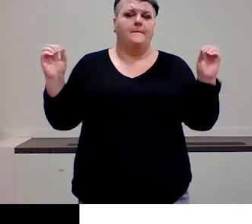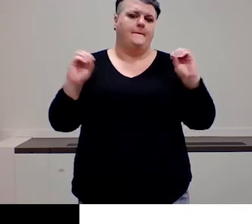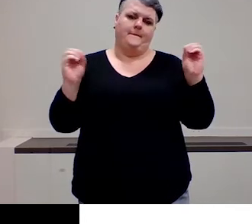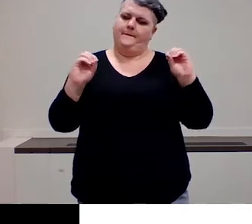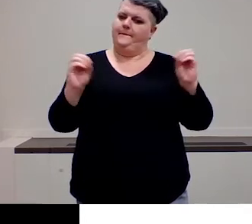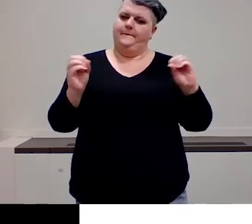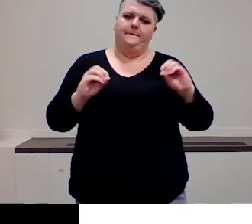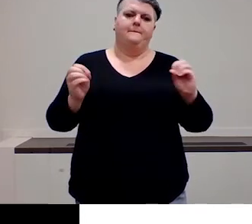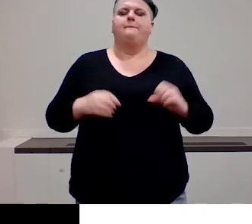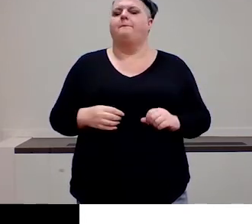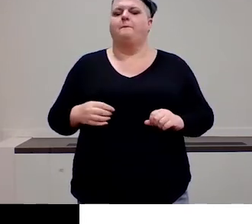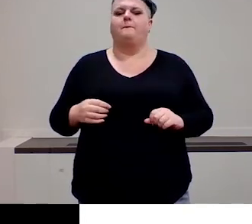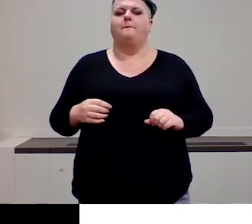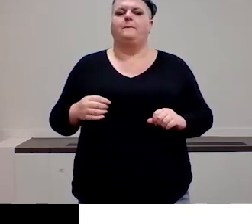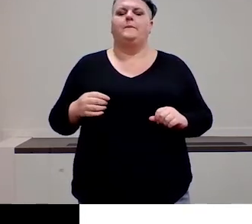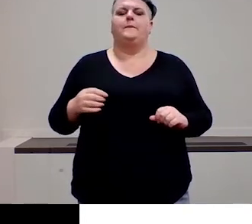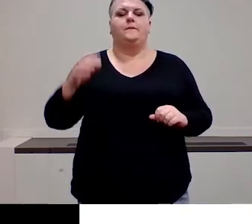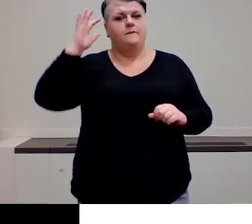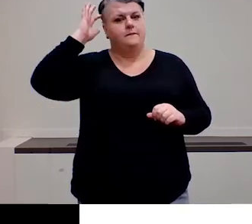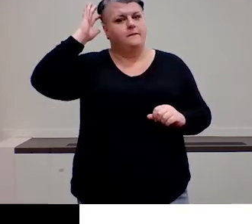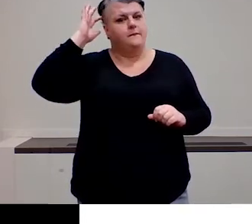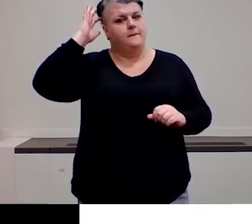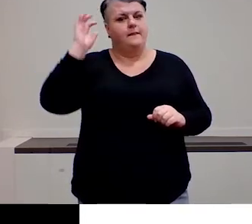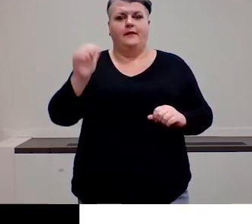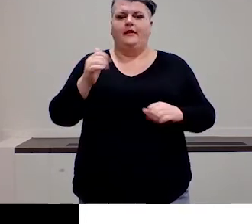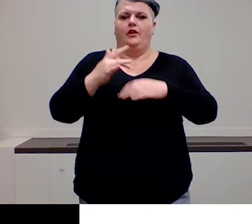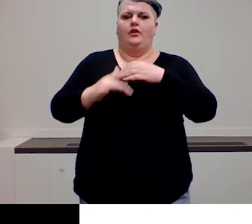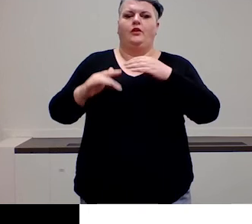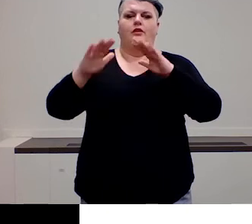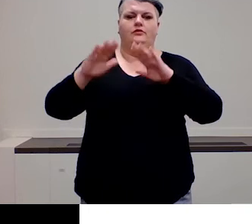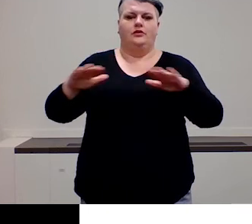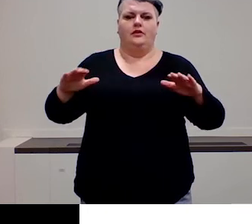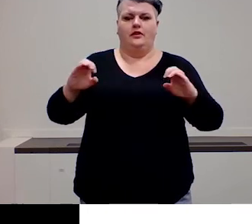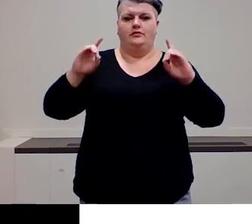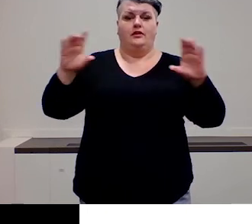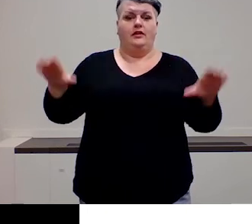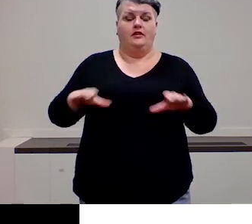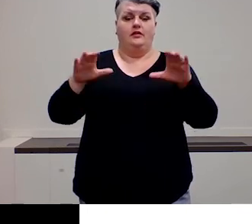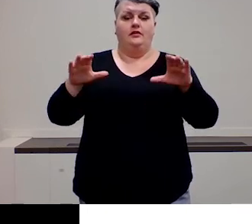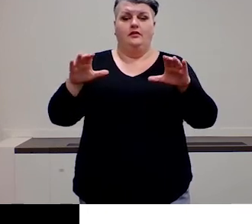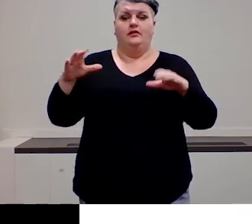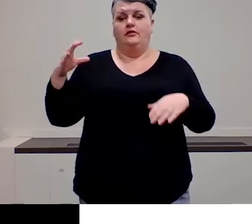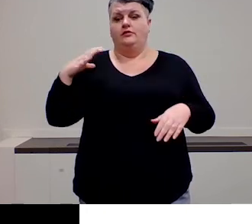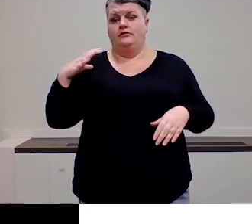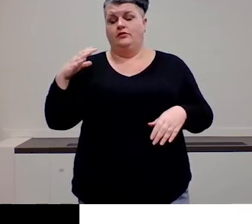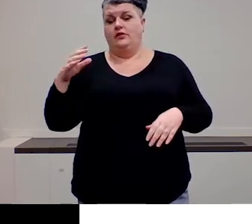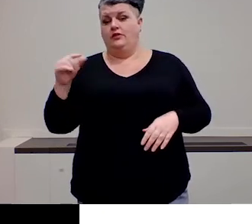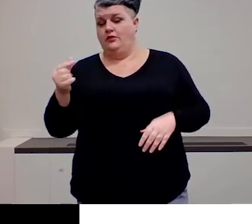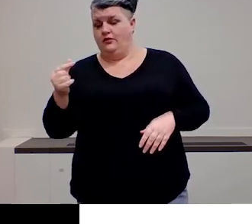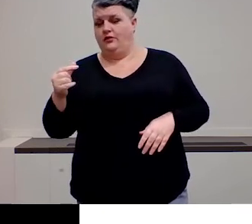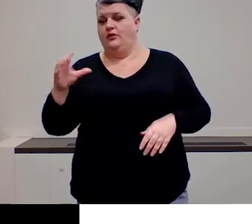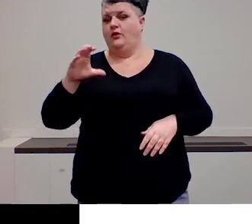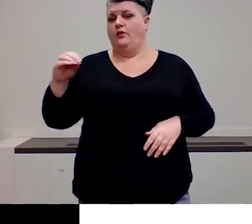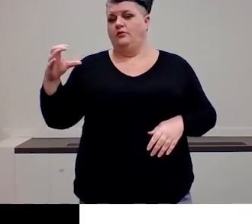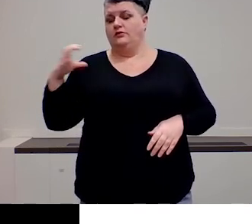none. Great. Section 10 is early childhood education action items. Chair is Polly Taylor Gherkin, co-chair is